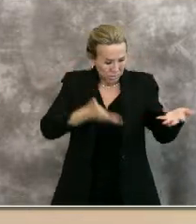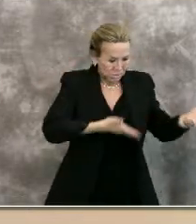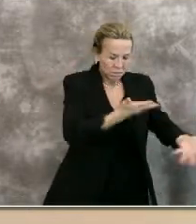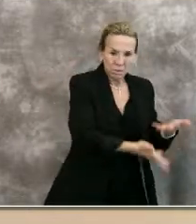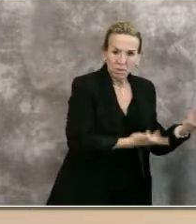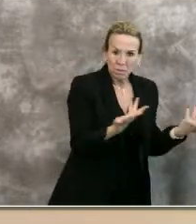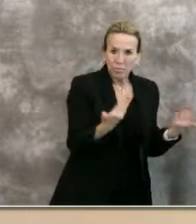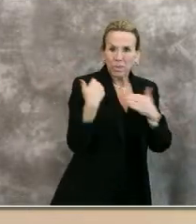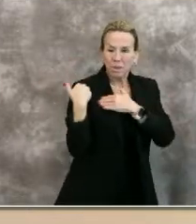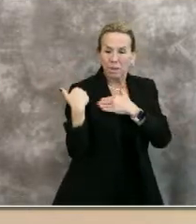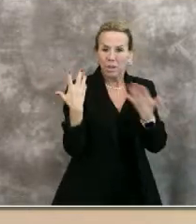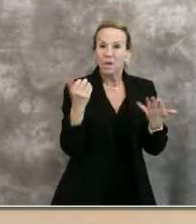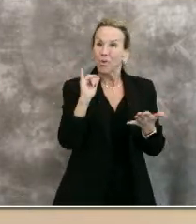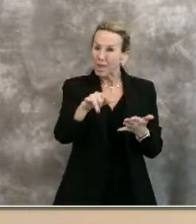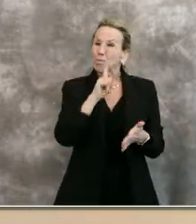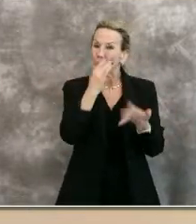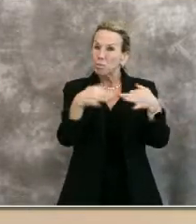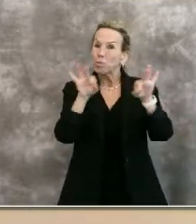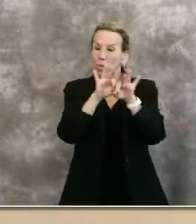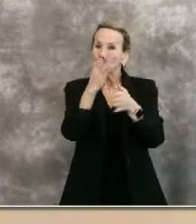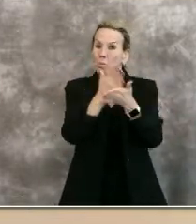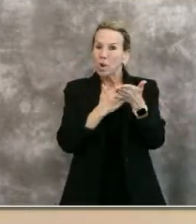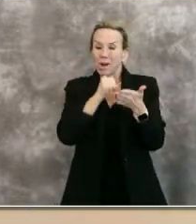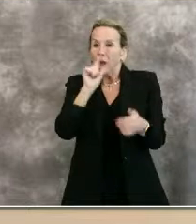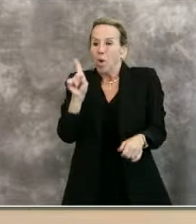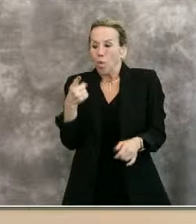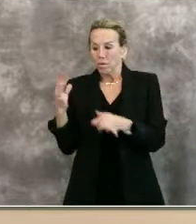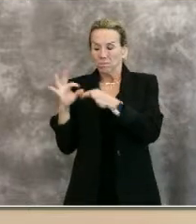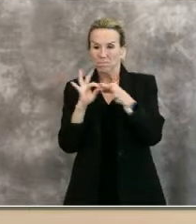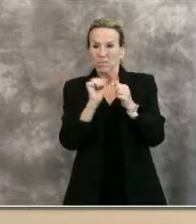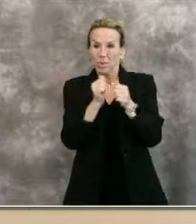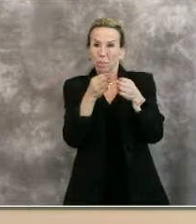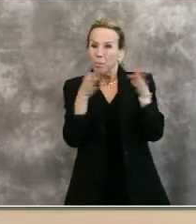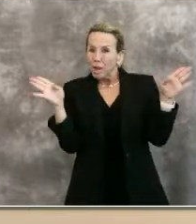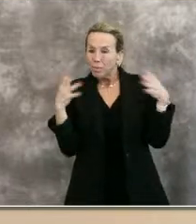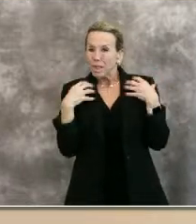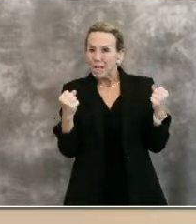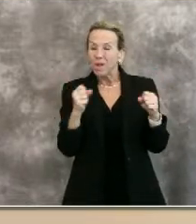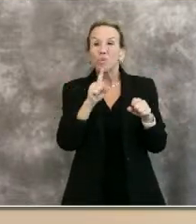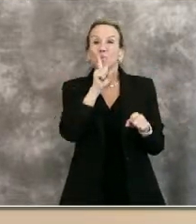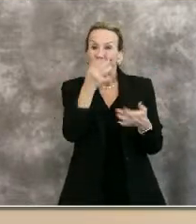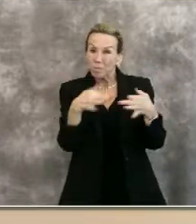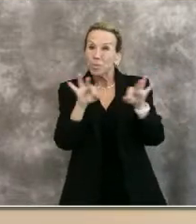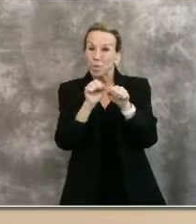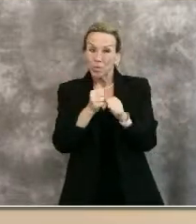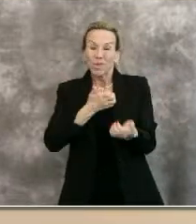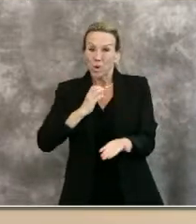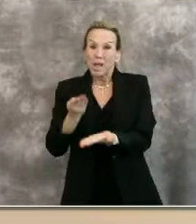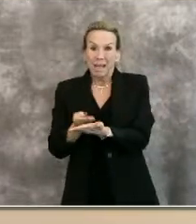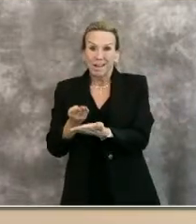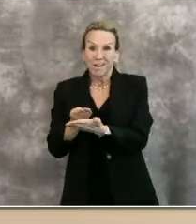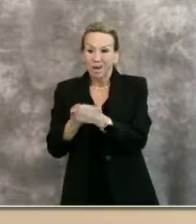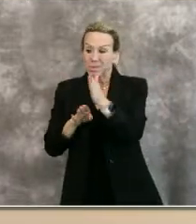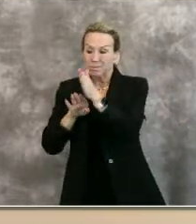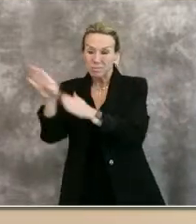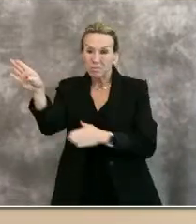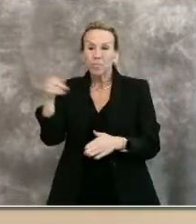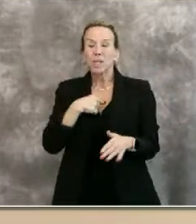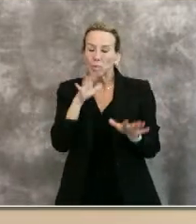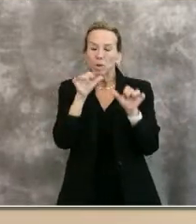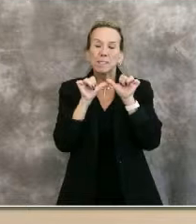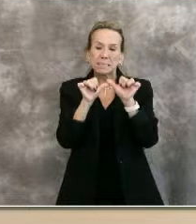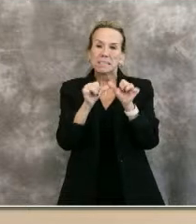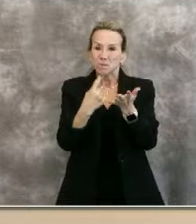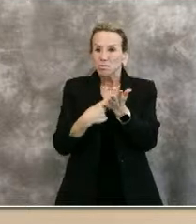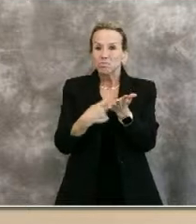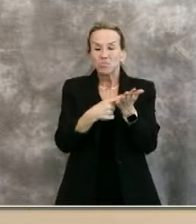we think these are vital components, not only for our public health, but also are vital for our economic health. And so we will continue to work on those